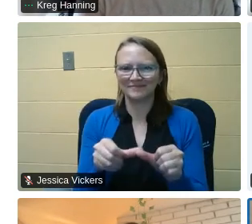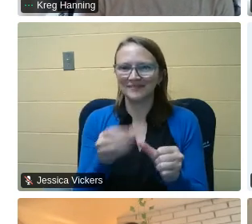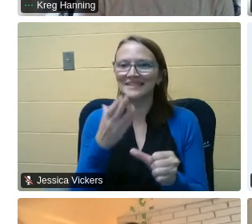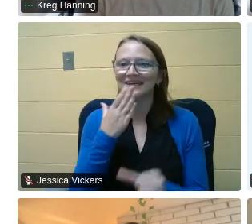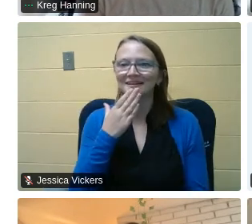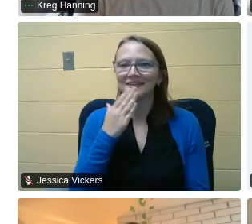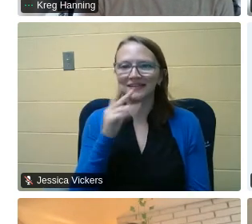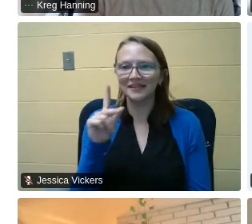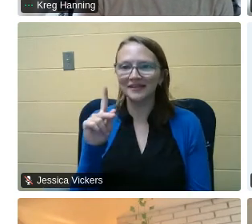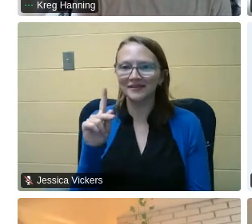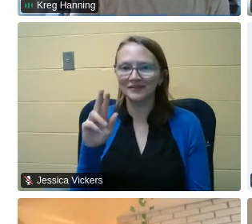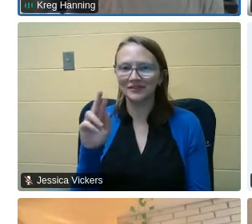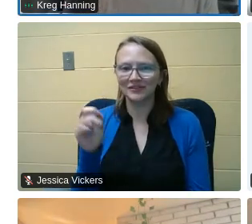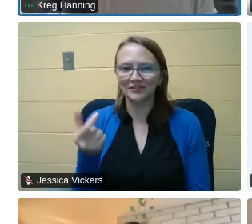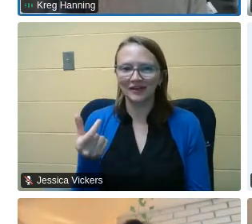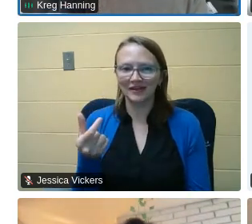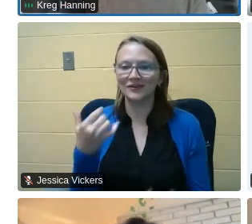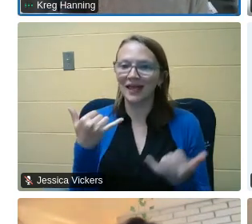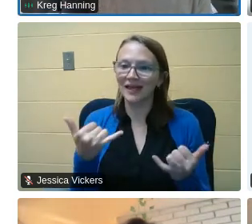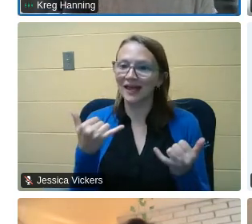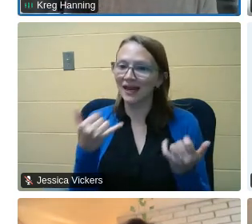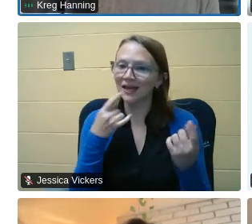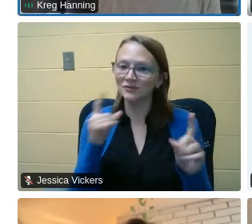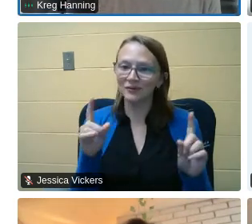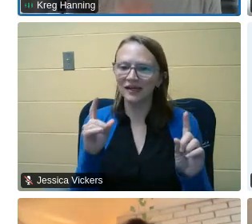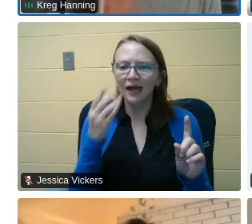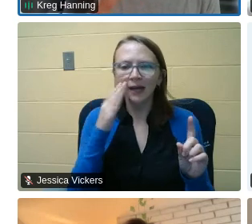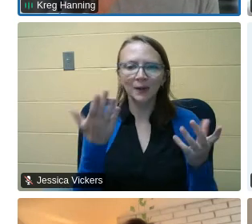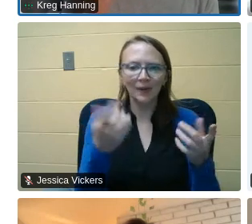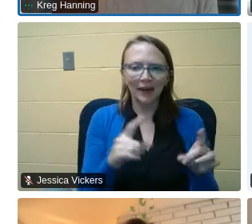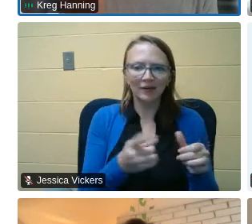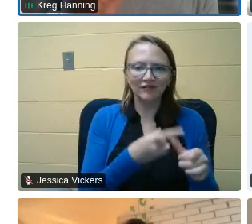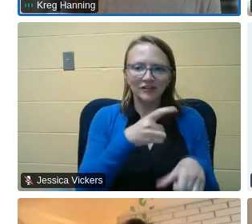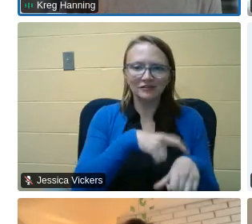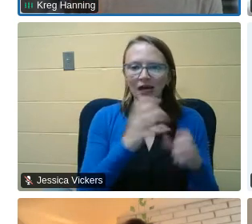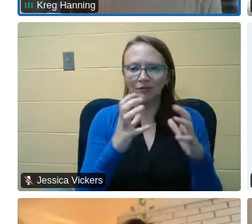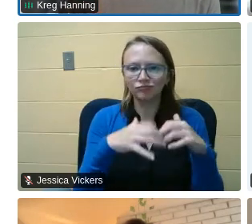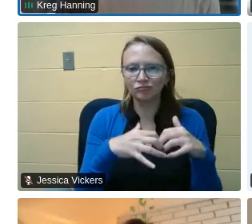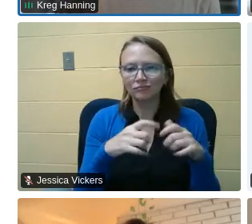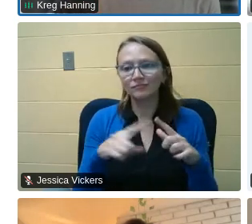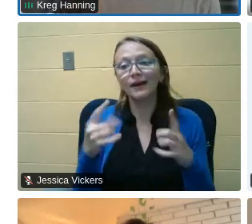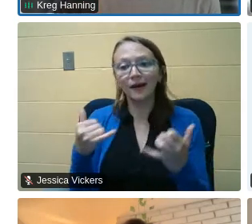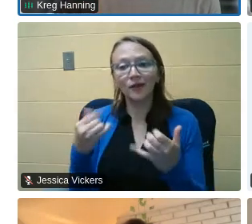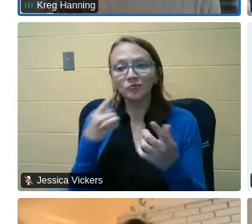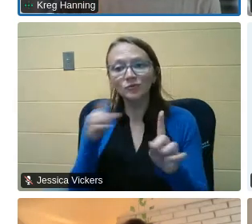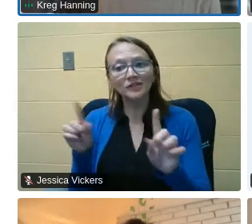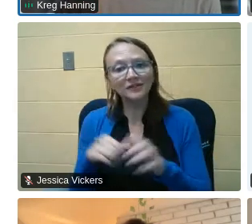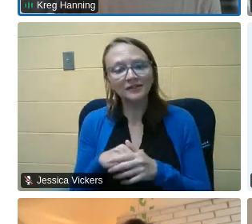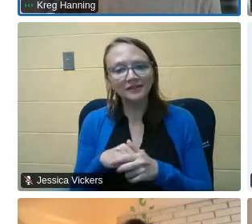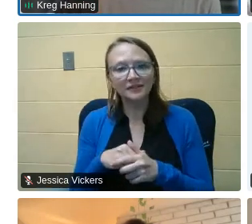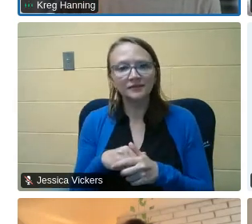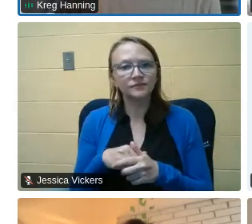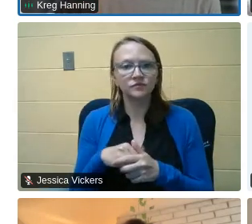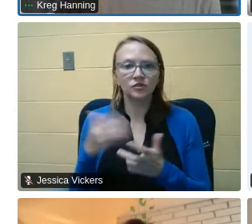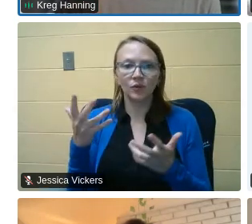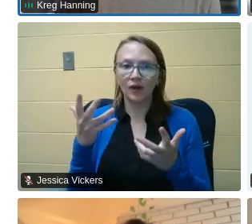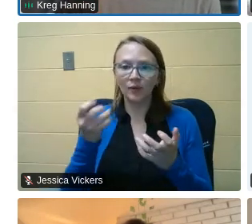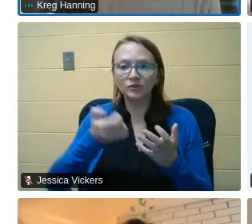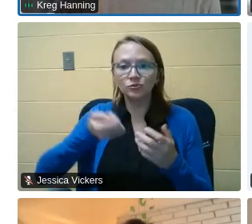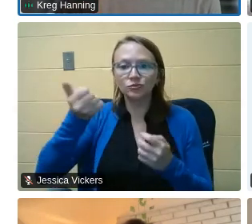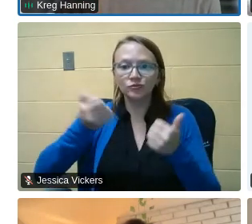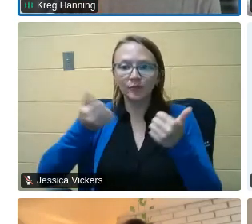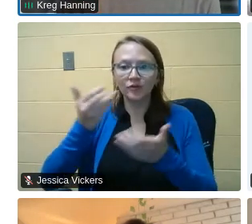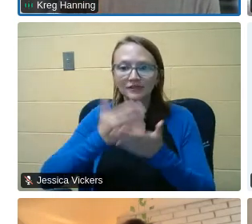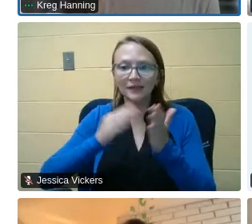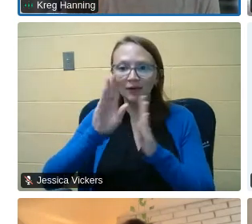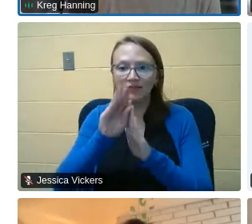team. There we go. I don't know what happened that first time, but now I'm gonna cut it out a little bit. I want to get rid of some of the background around my cat